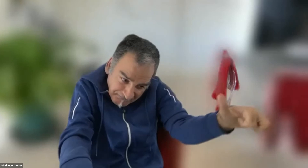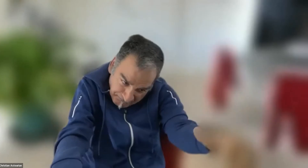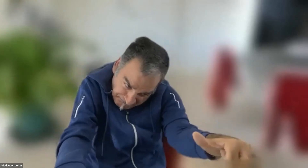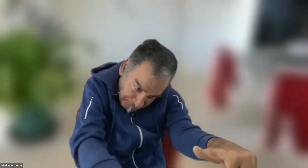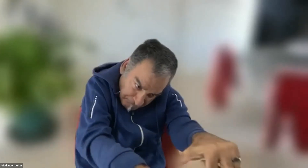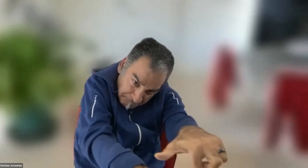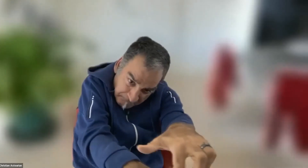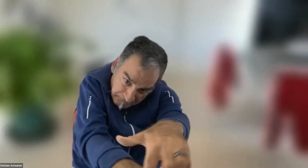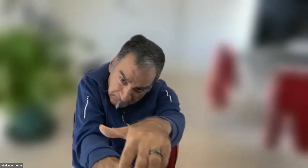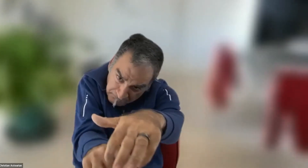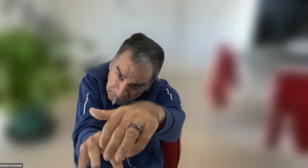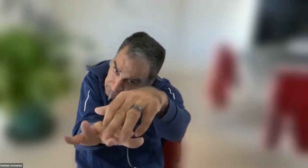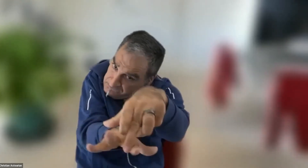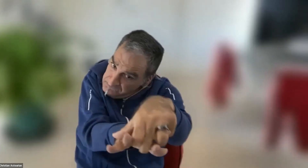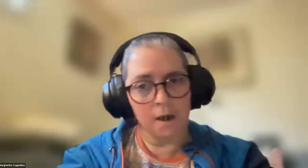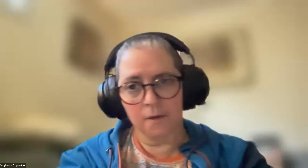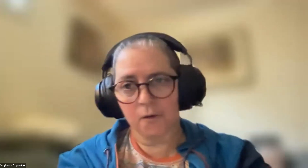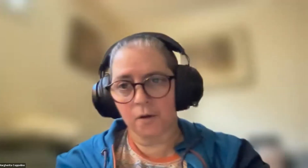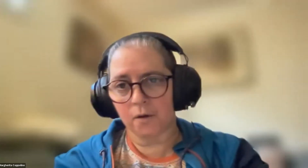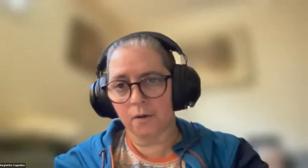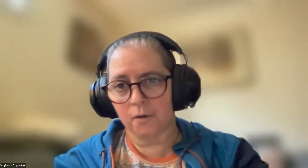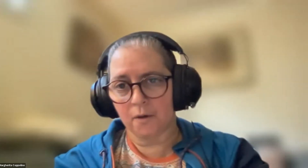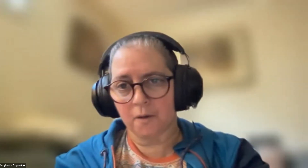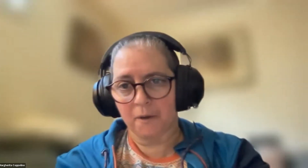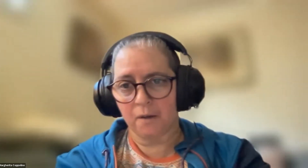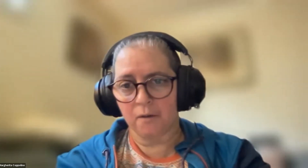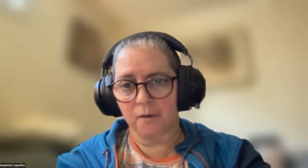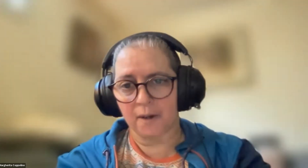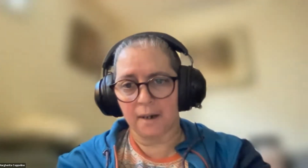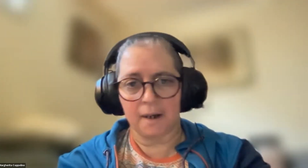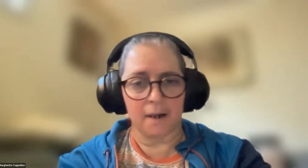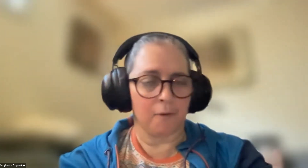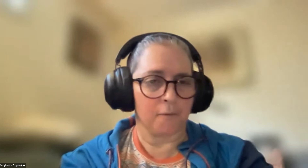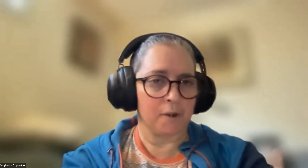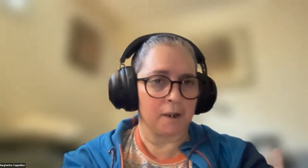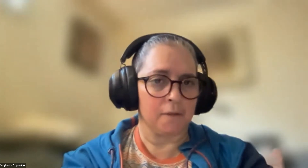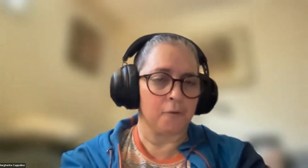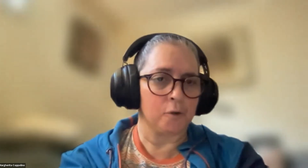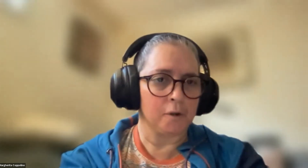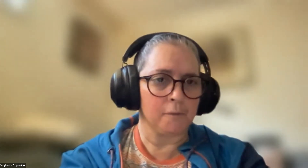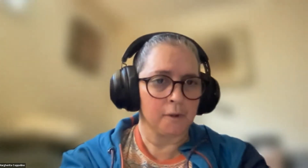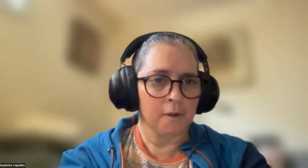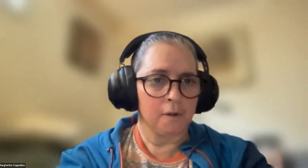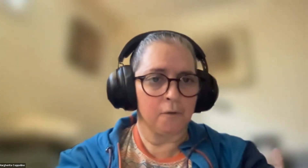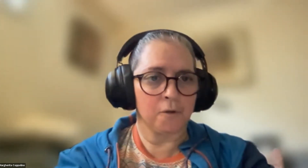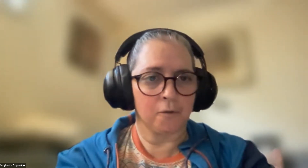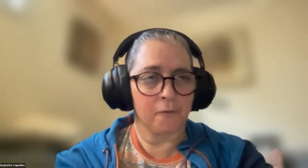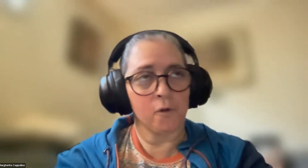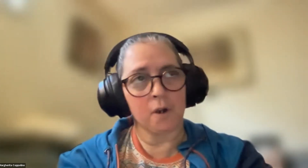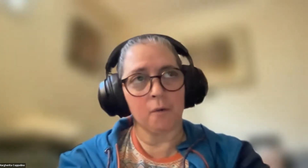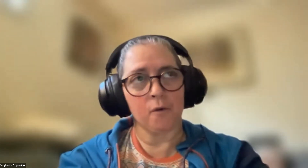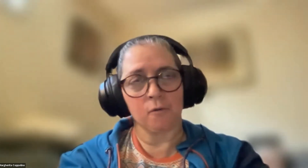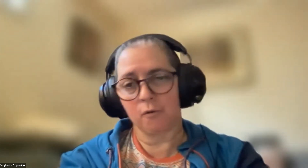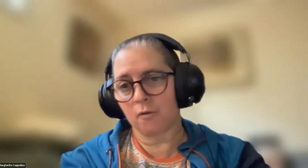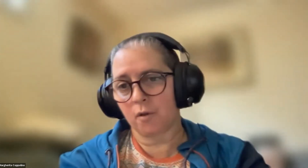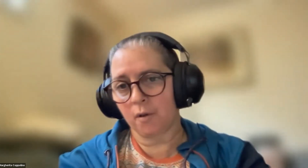Okay. Thank you. All right, so let's get back into the second half of today's forum. First of all,